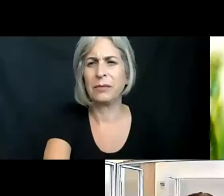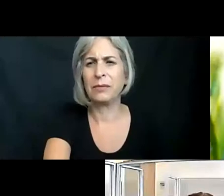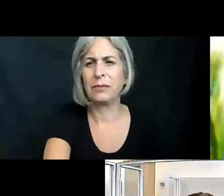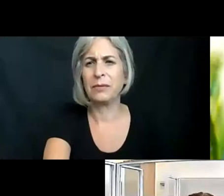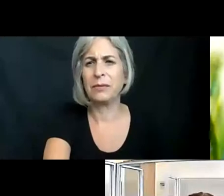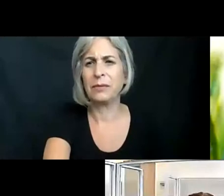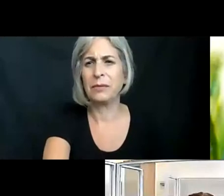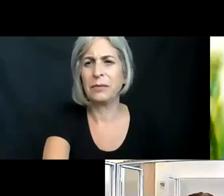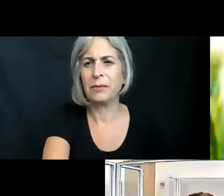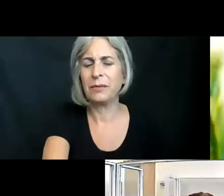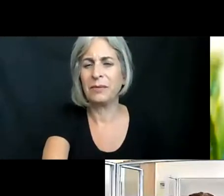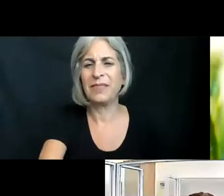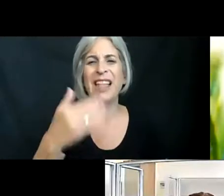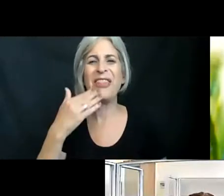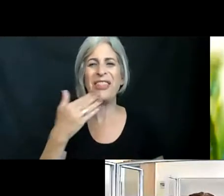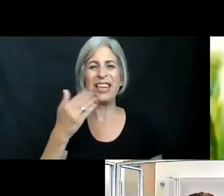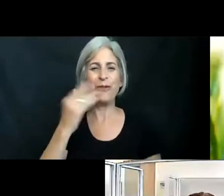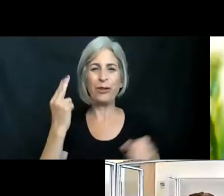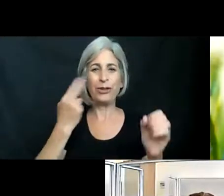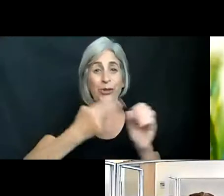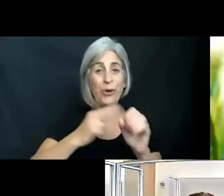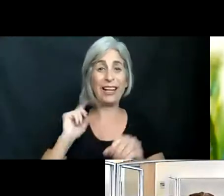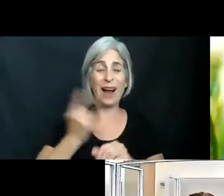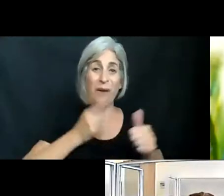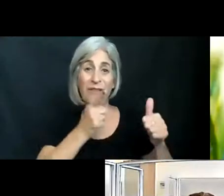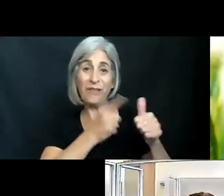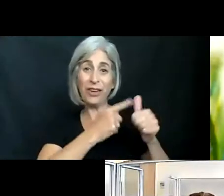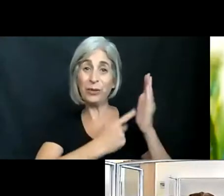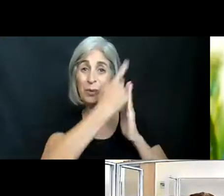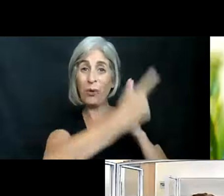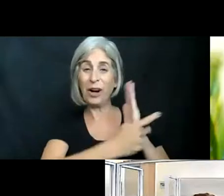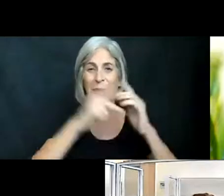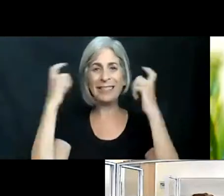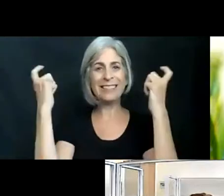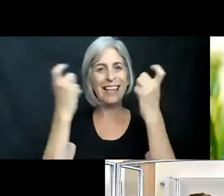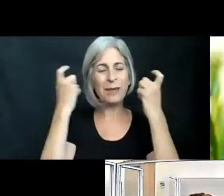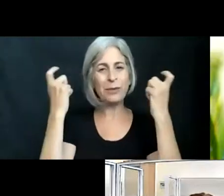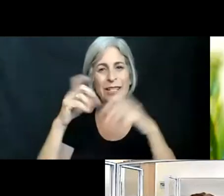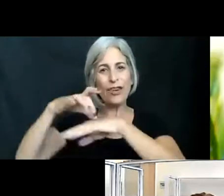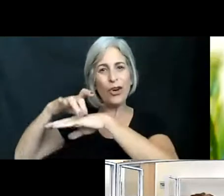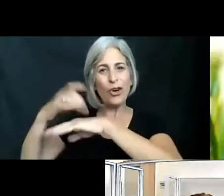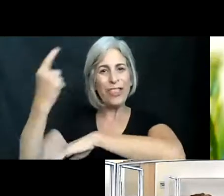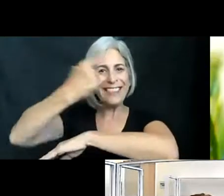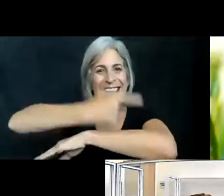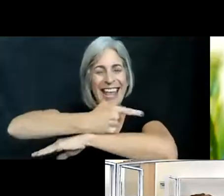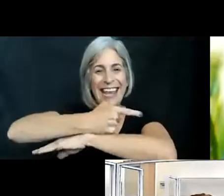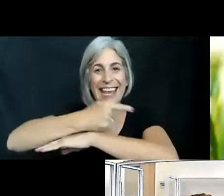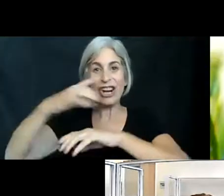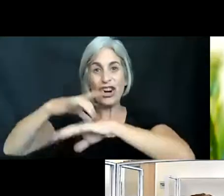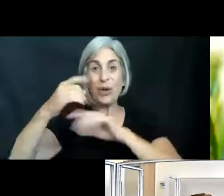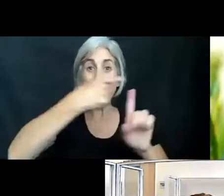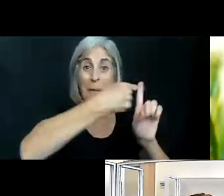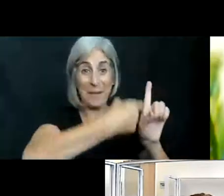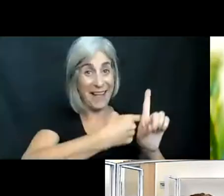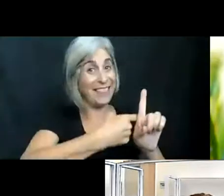happen. So thank you everyone for coming to our first program in celebration of Earth Day or Earth Month, you could call it.